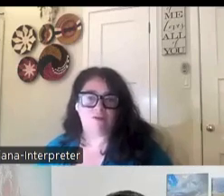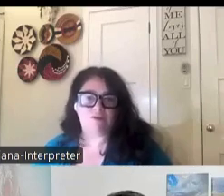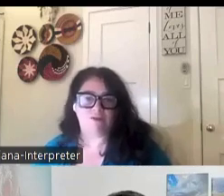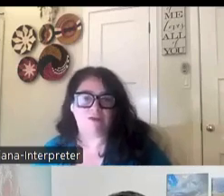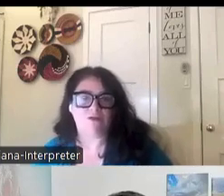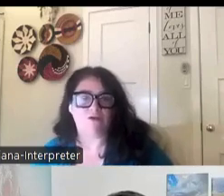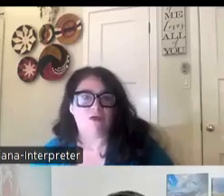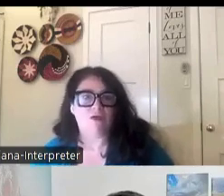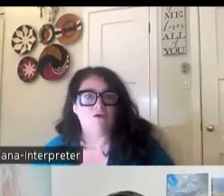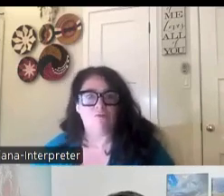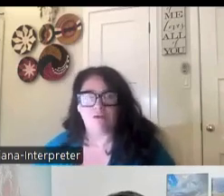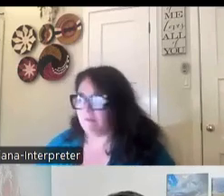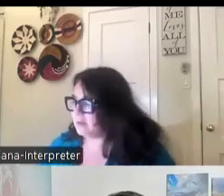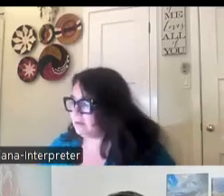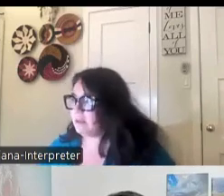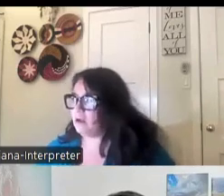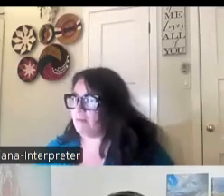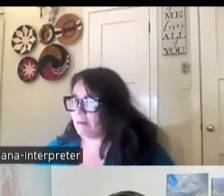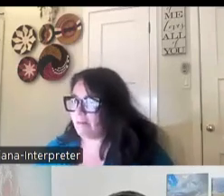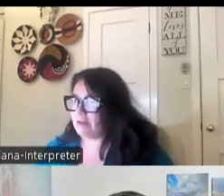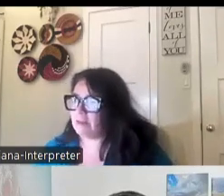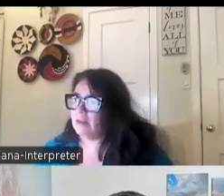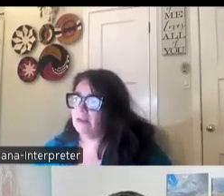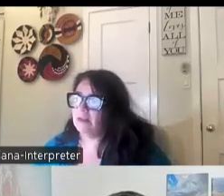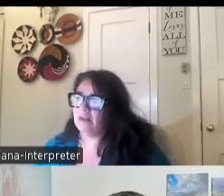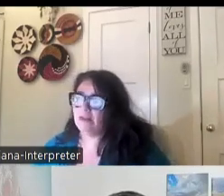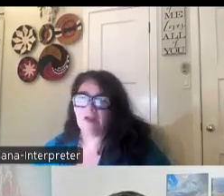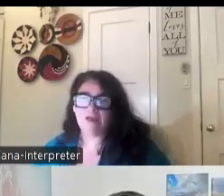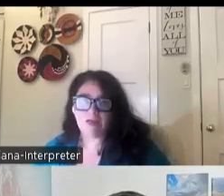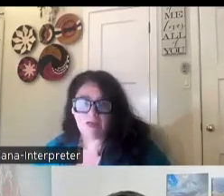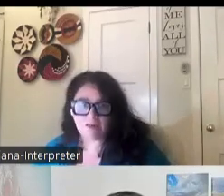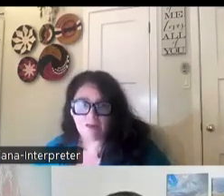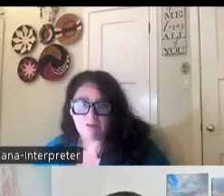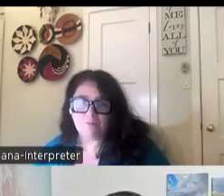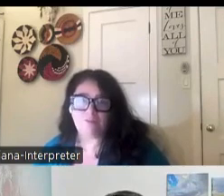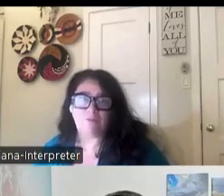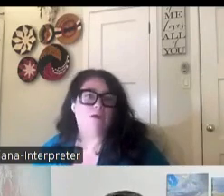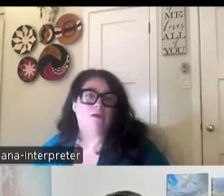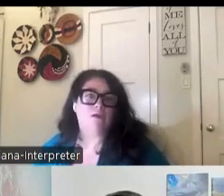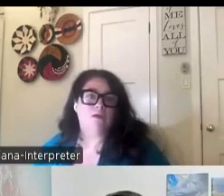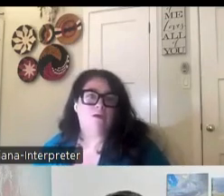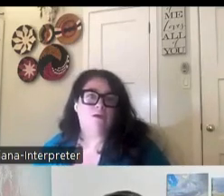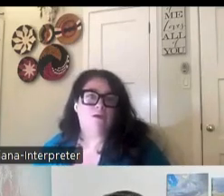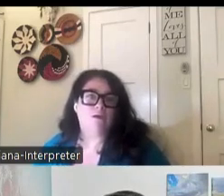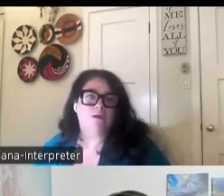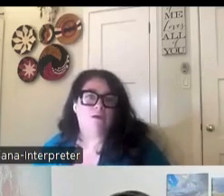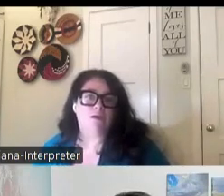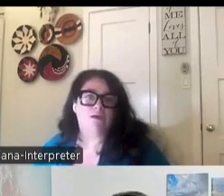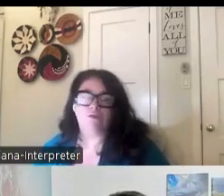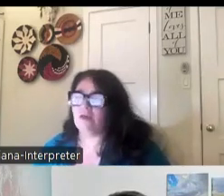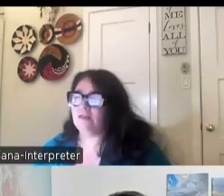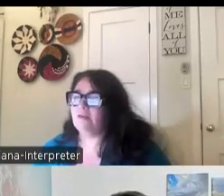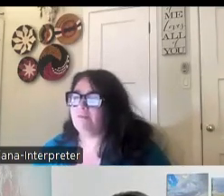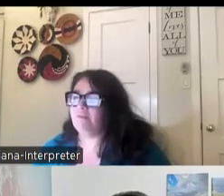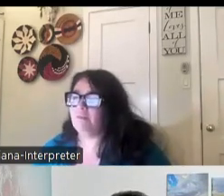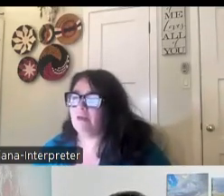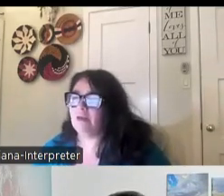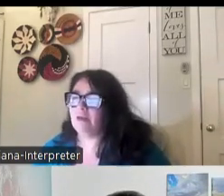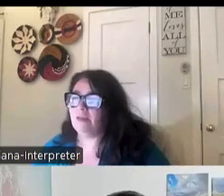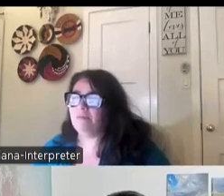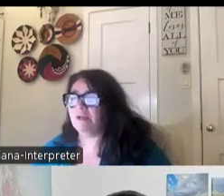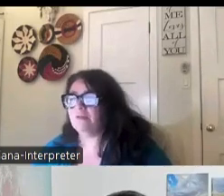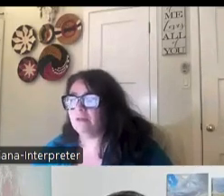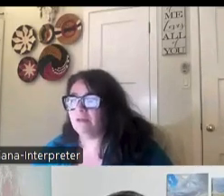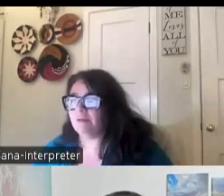maps. If you look at the map on the left, that's a depiction of the projected change in average